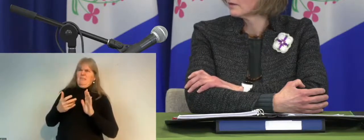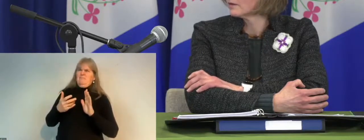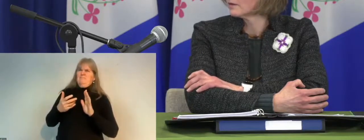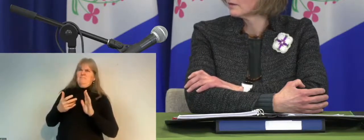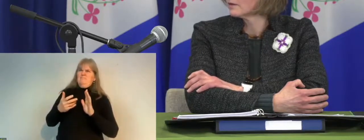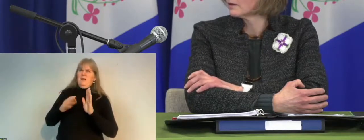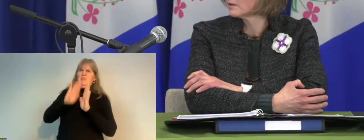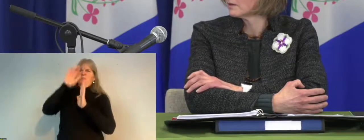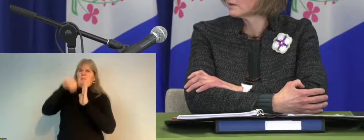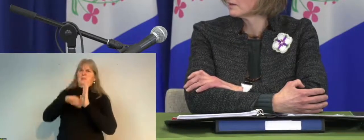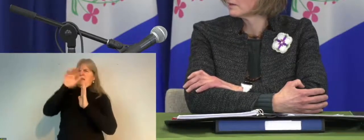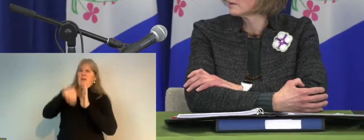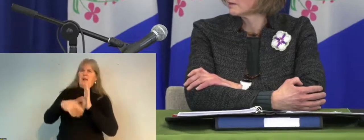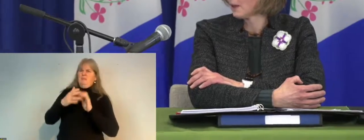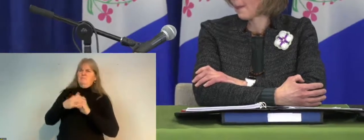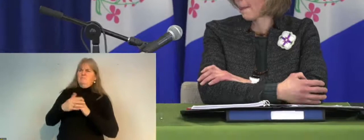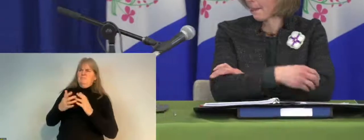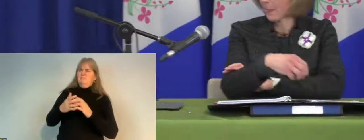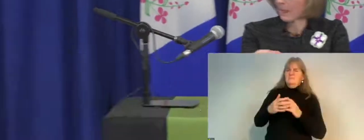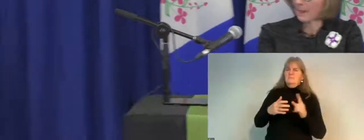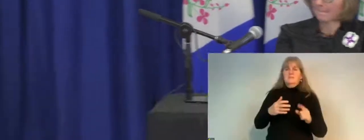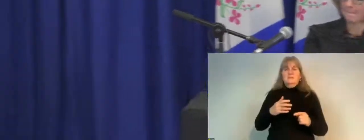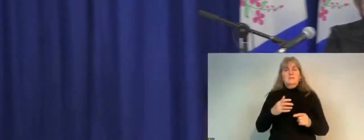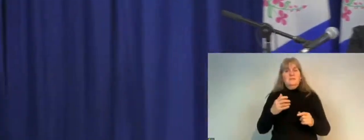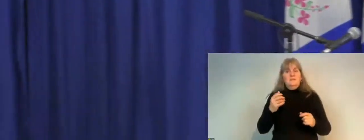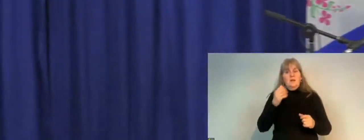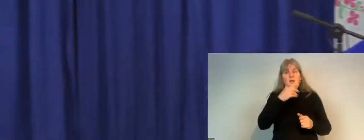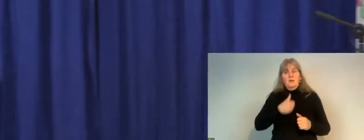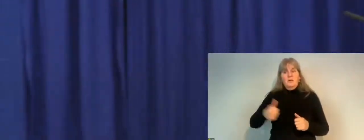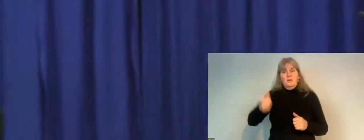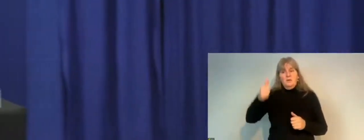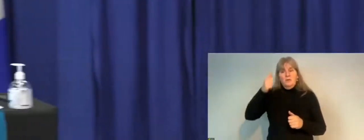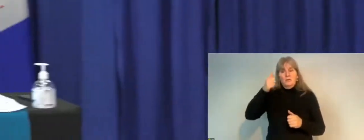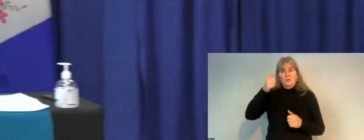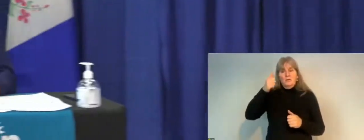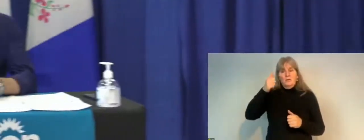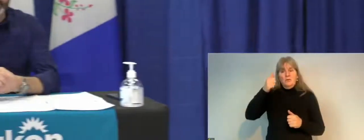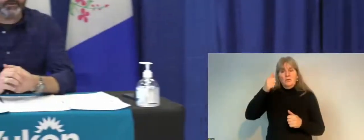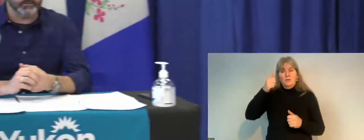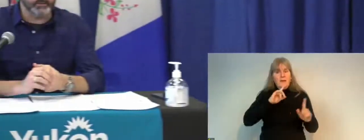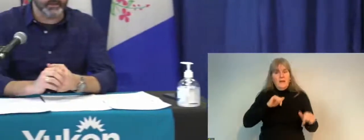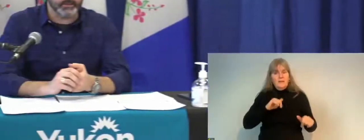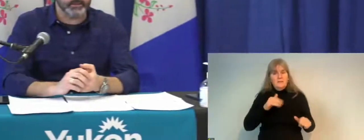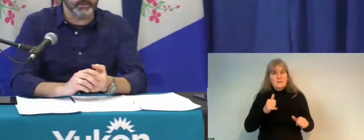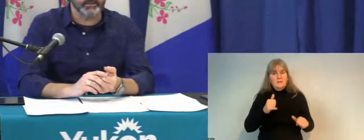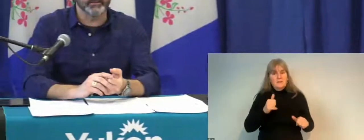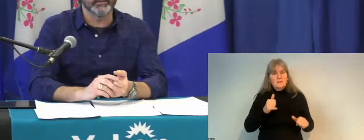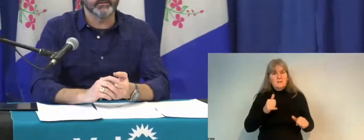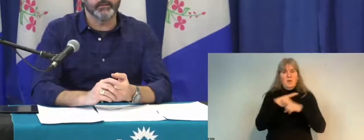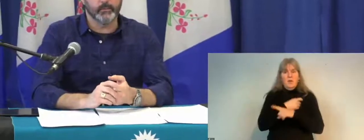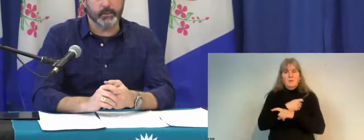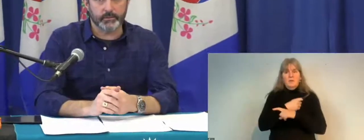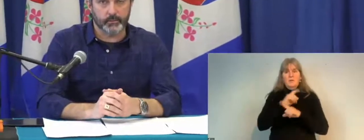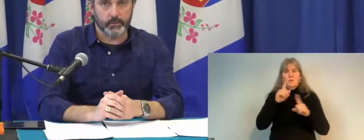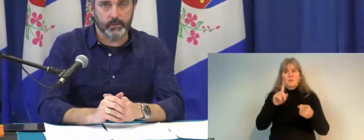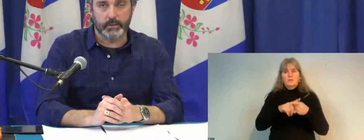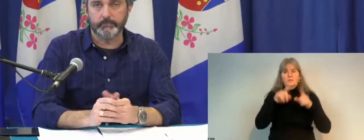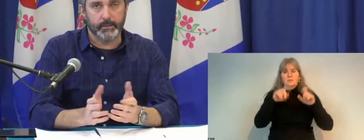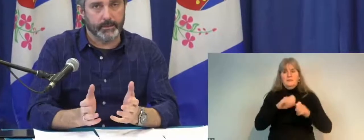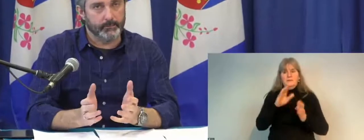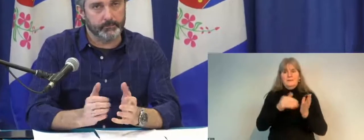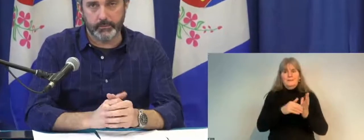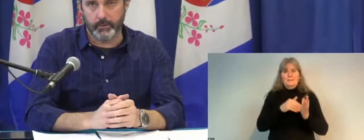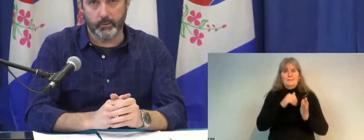I don't have any specific answers for you right now as far as the complications of getting to a testing site in minus